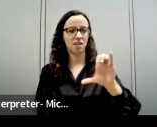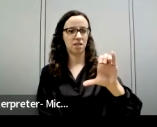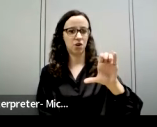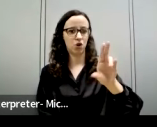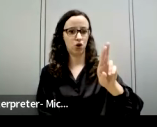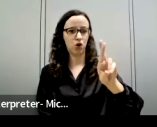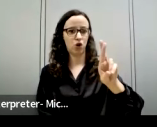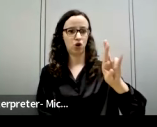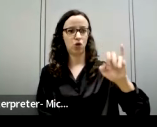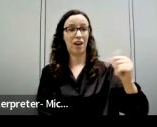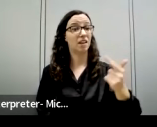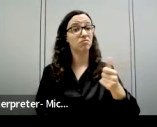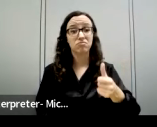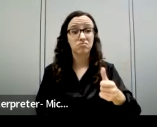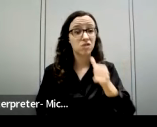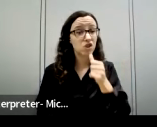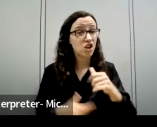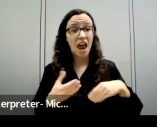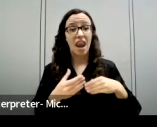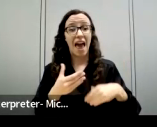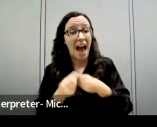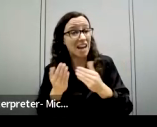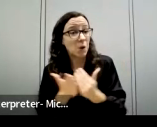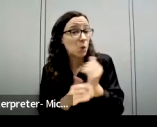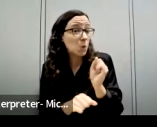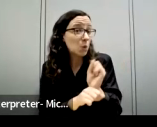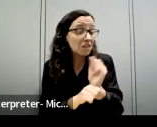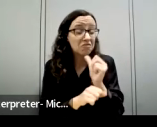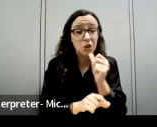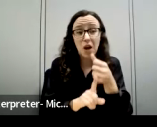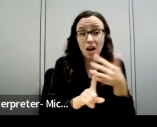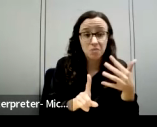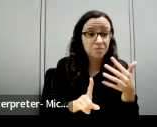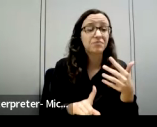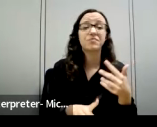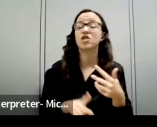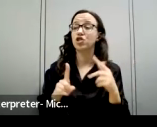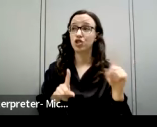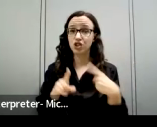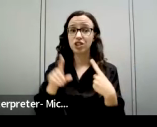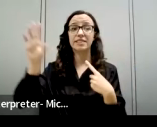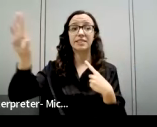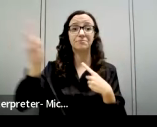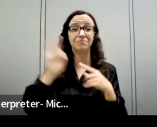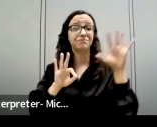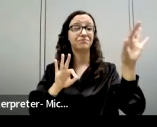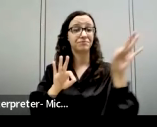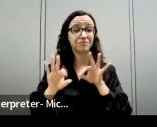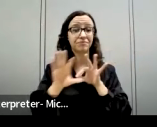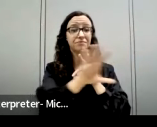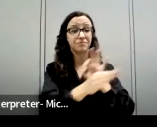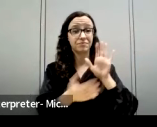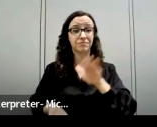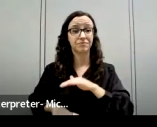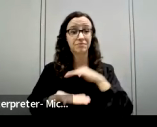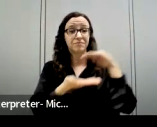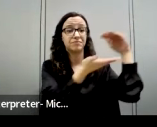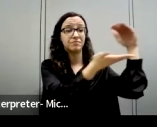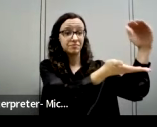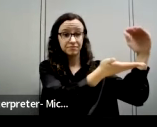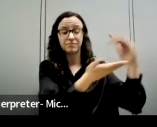not adding any new or original work. Instead, you're providing one handout. You're providing the information as it was.